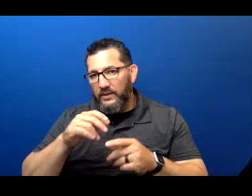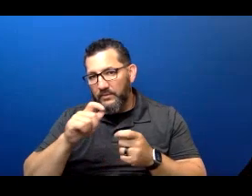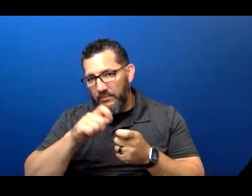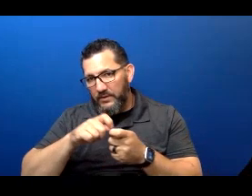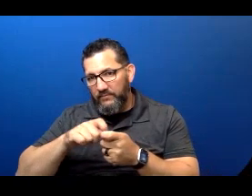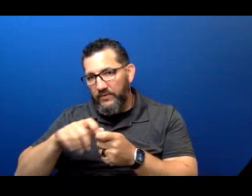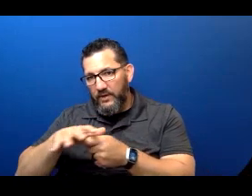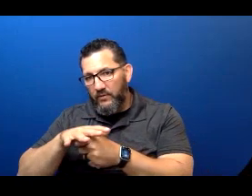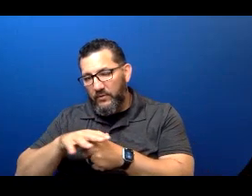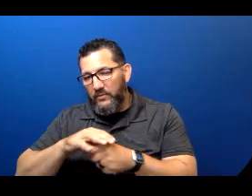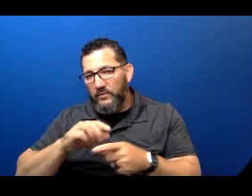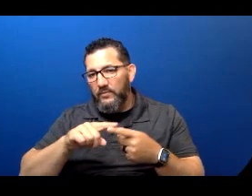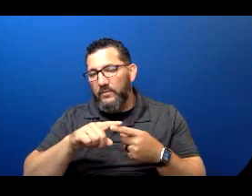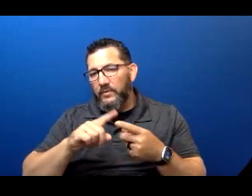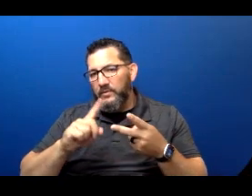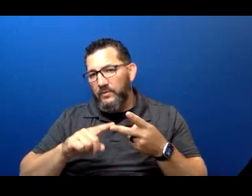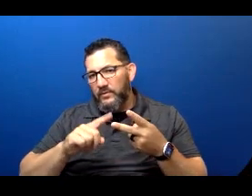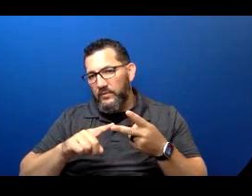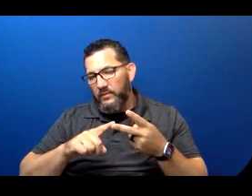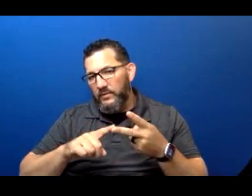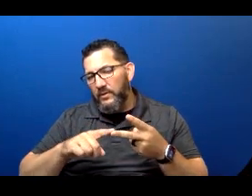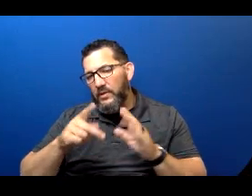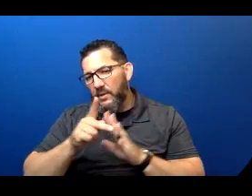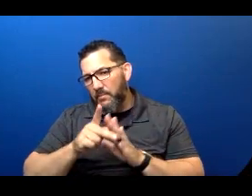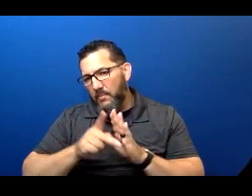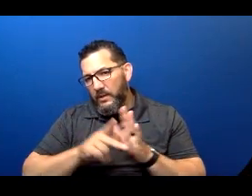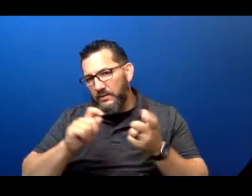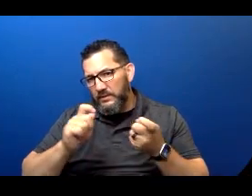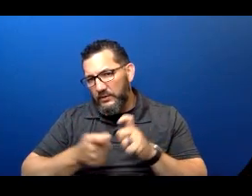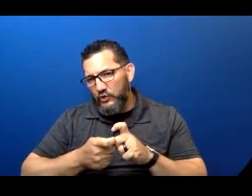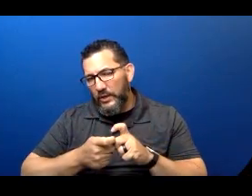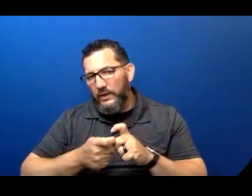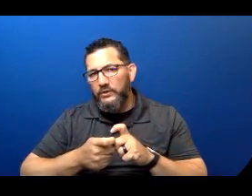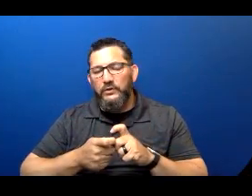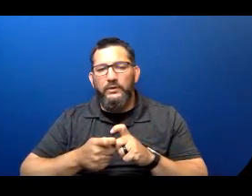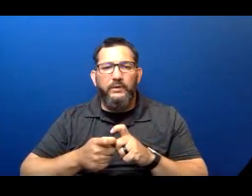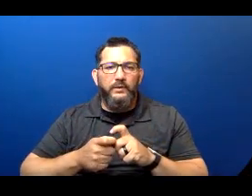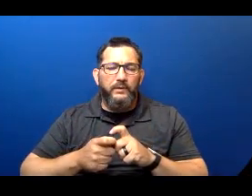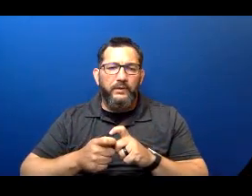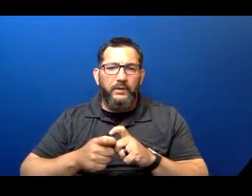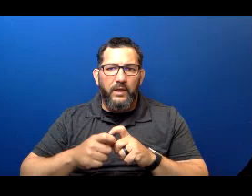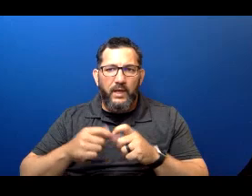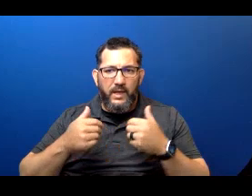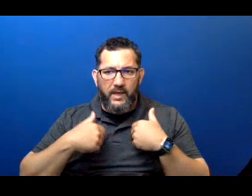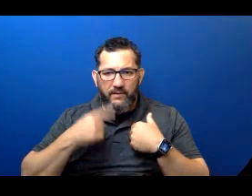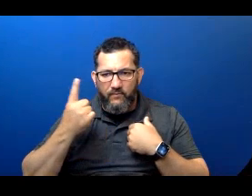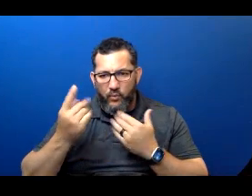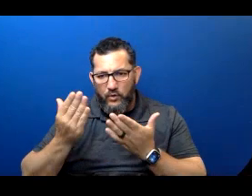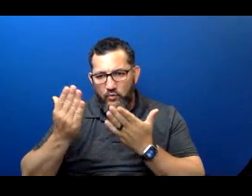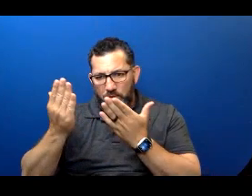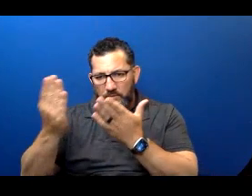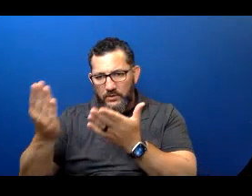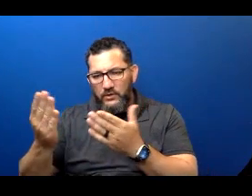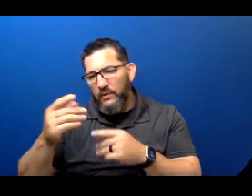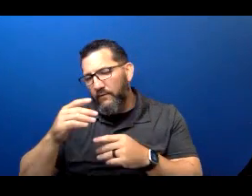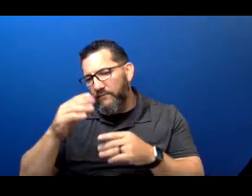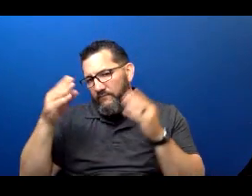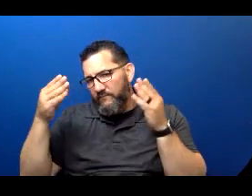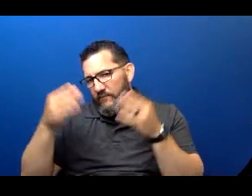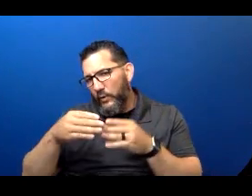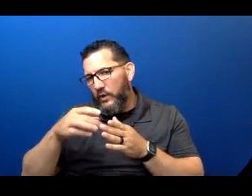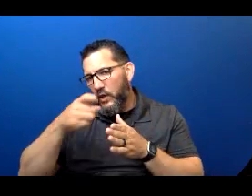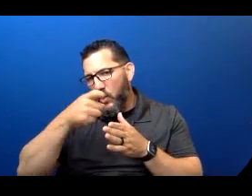areas. And about the policy change, I do have one recommendation that focuses on the